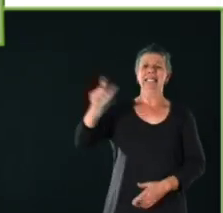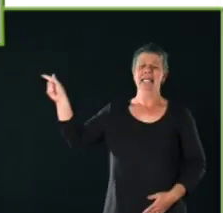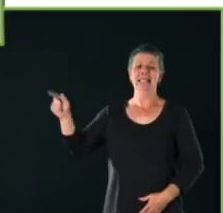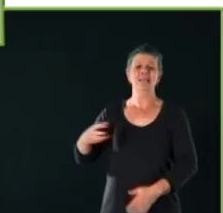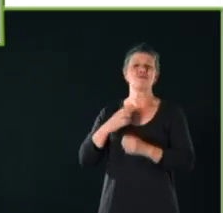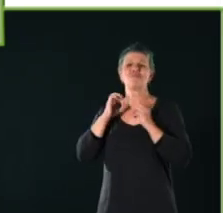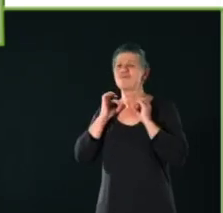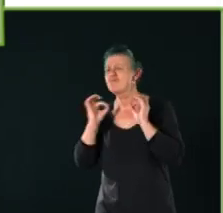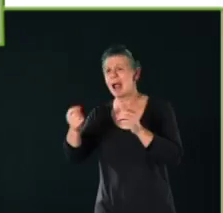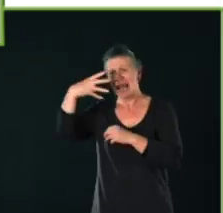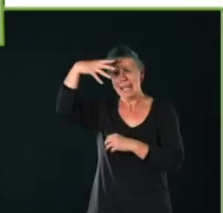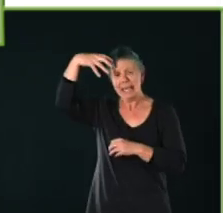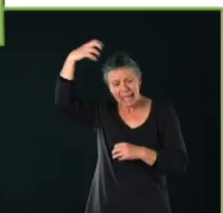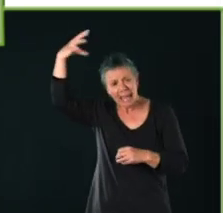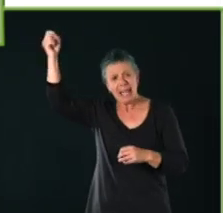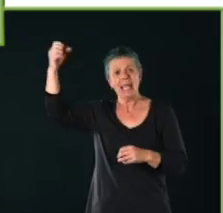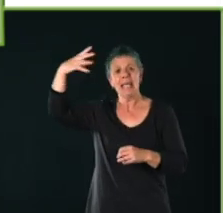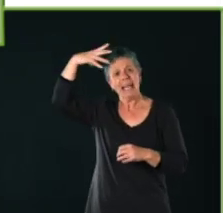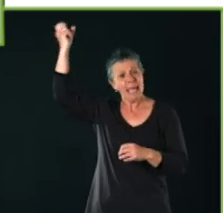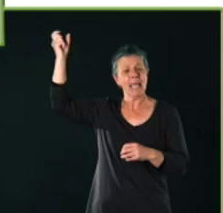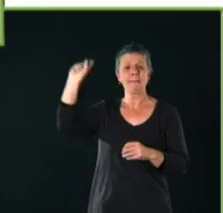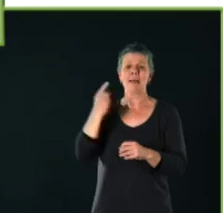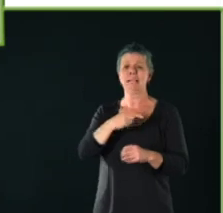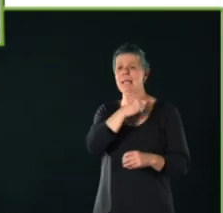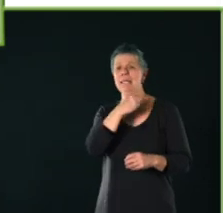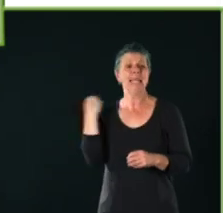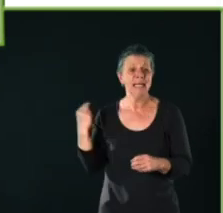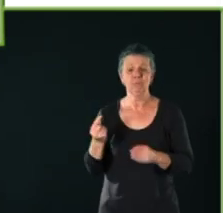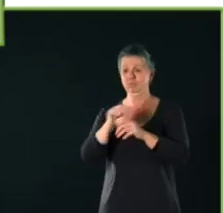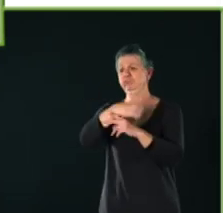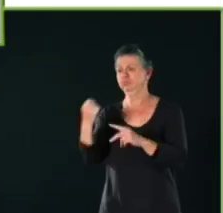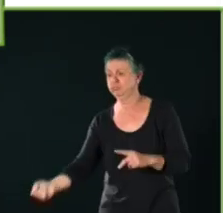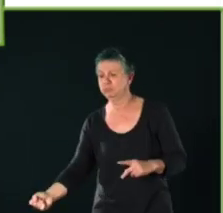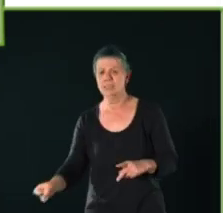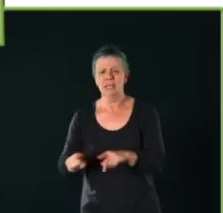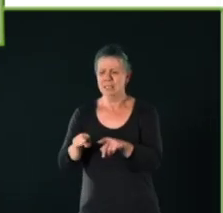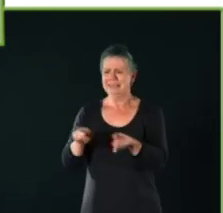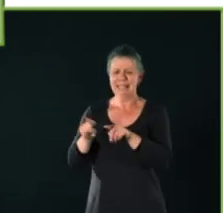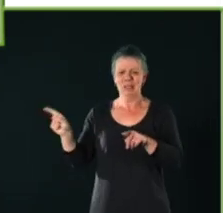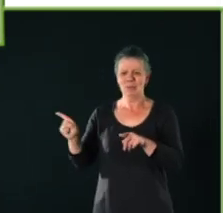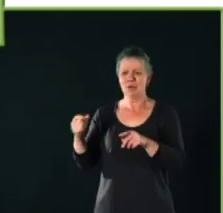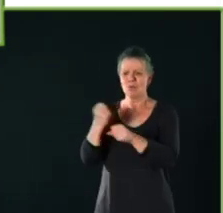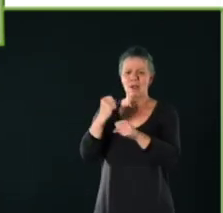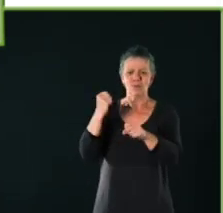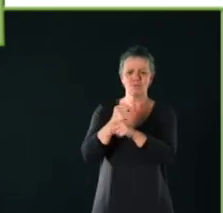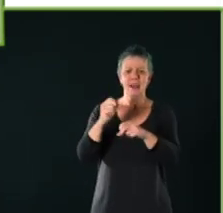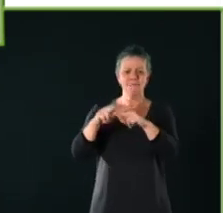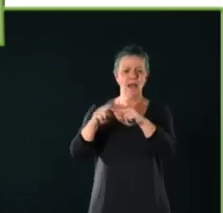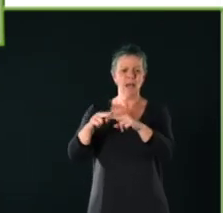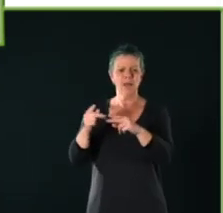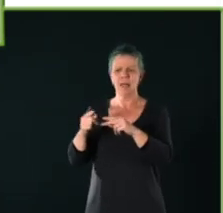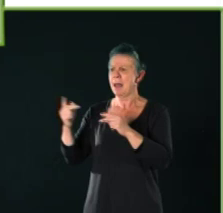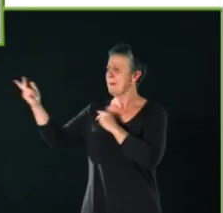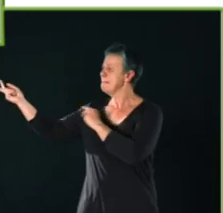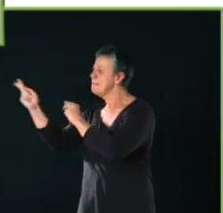Louis the 16th, he was a great king, but he got his head chopped off. So I think it's taking a combination of him plus his great-grandfather that I